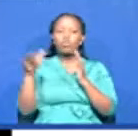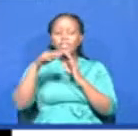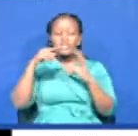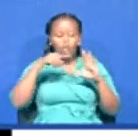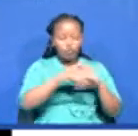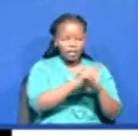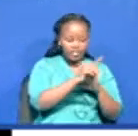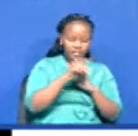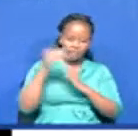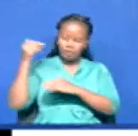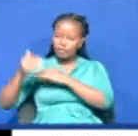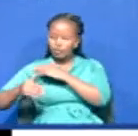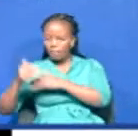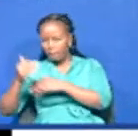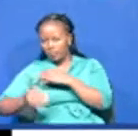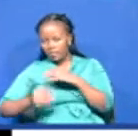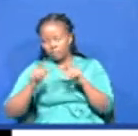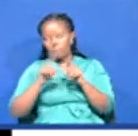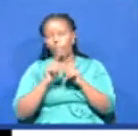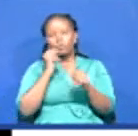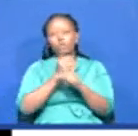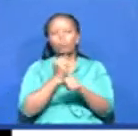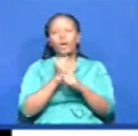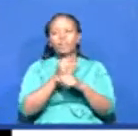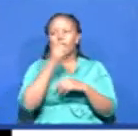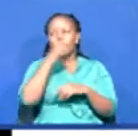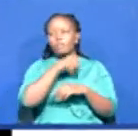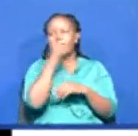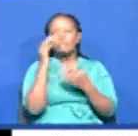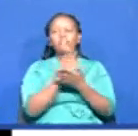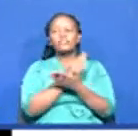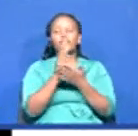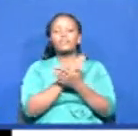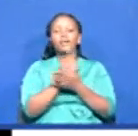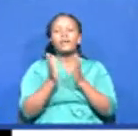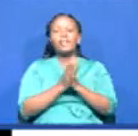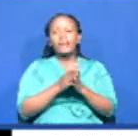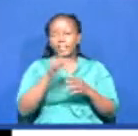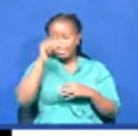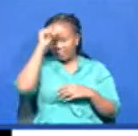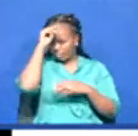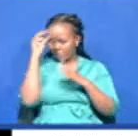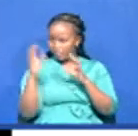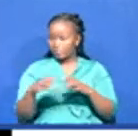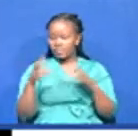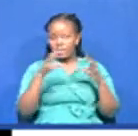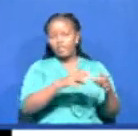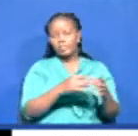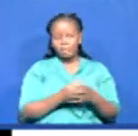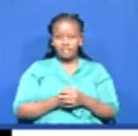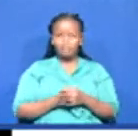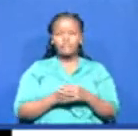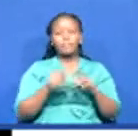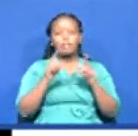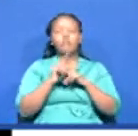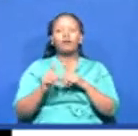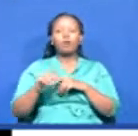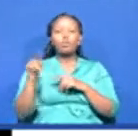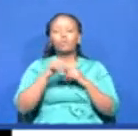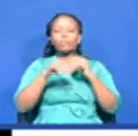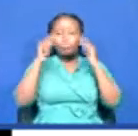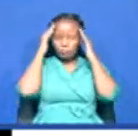and collaborating with private sector and other government agencies on intelligence sharing. We will also look at compounding